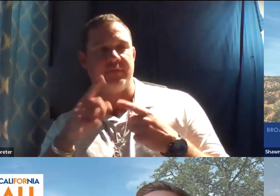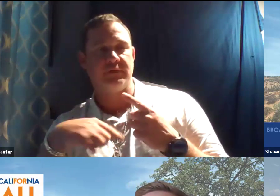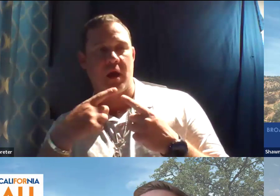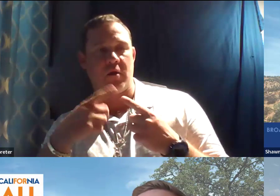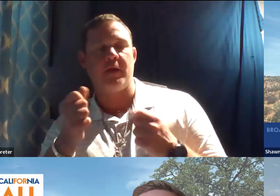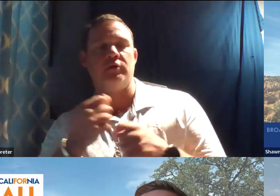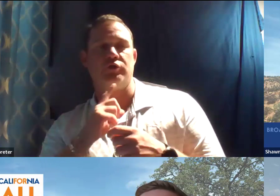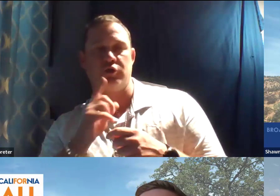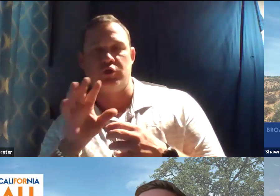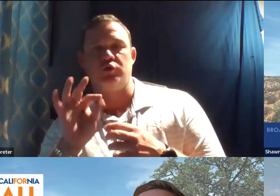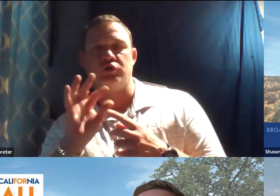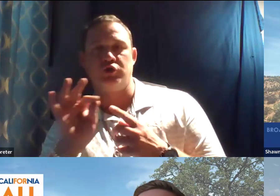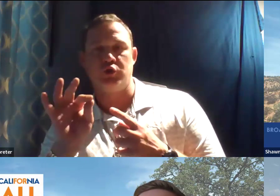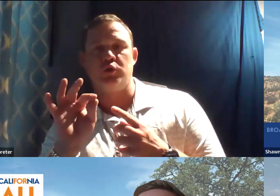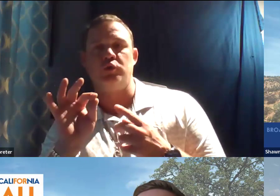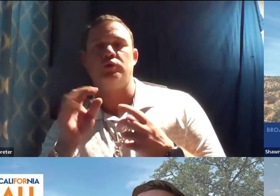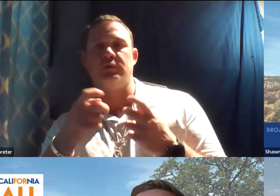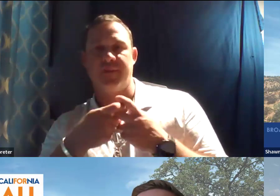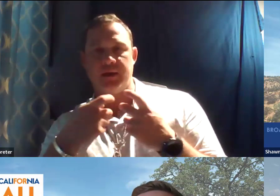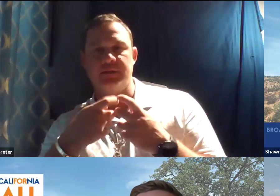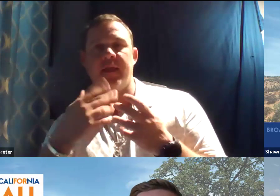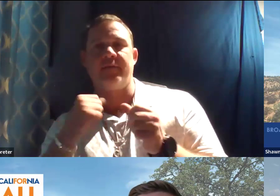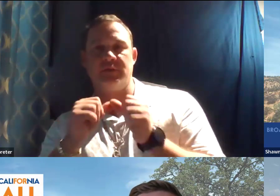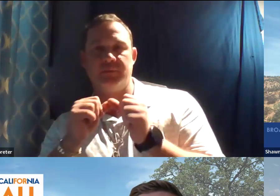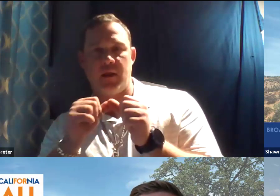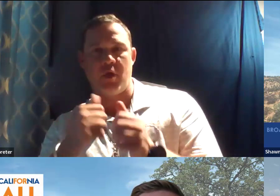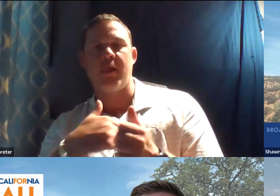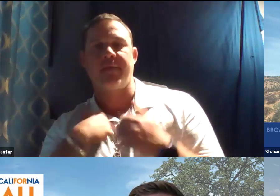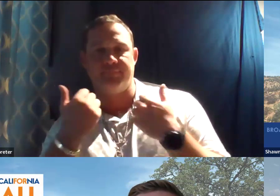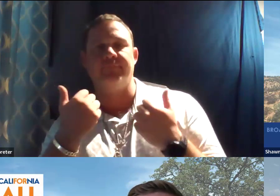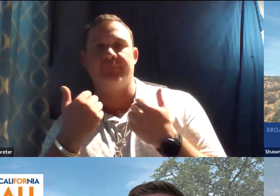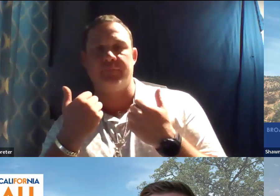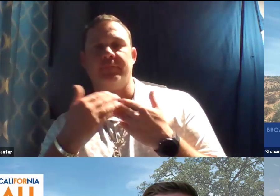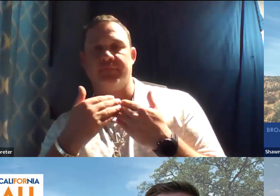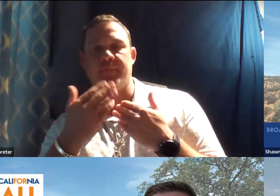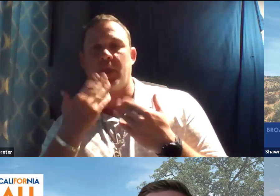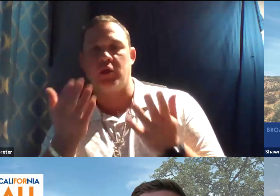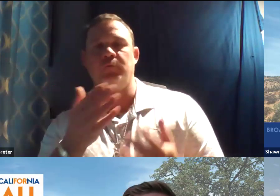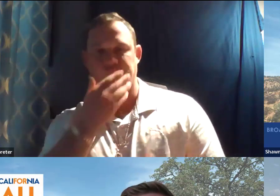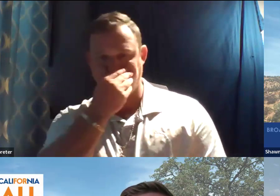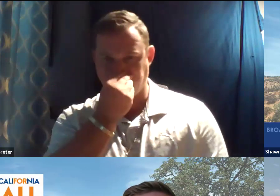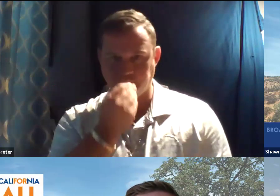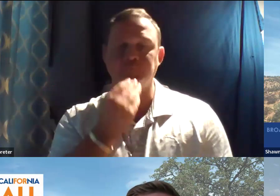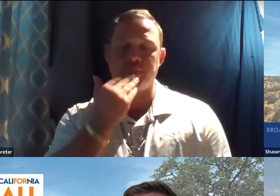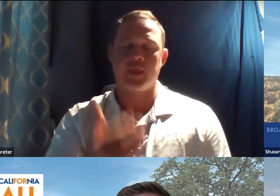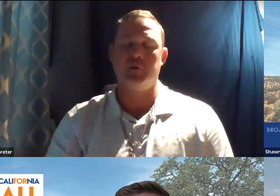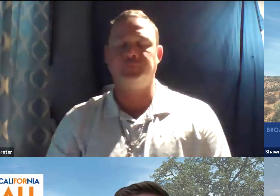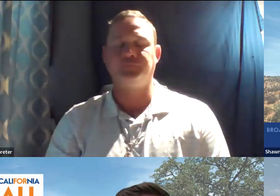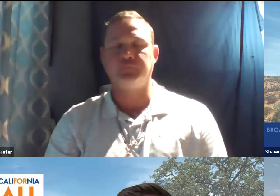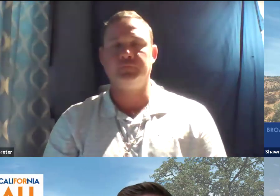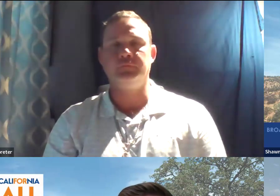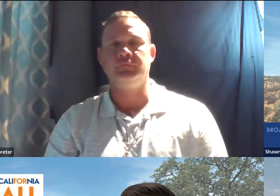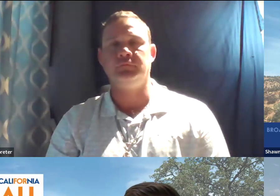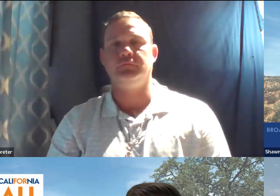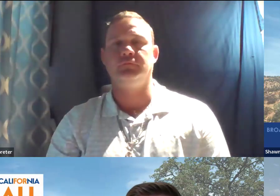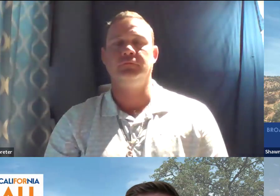are choosing devices that have a sustainable lifespan. Thank you so much. Yeah, thanks, Rebecca. Want